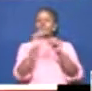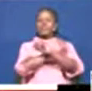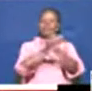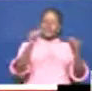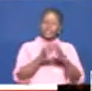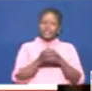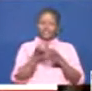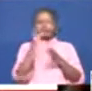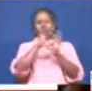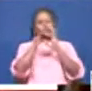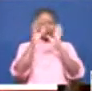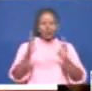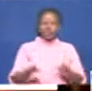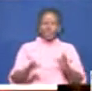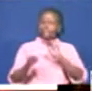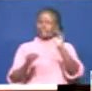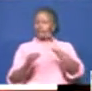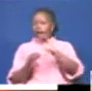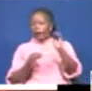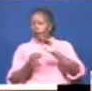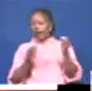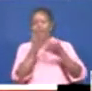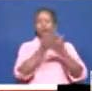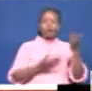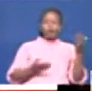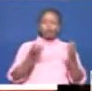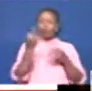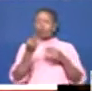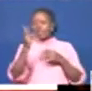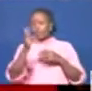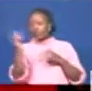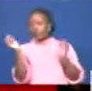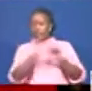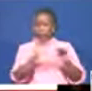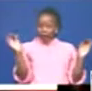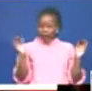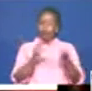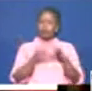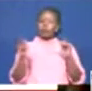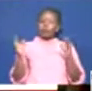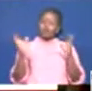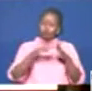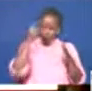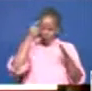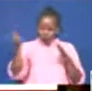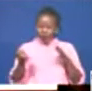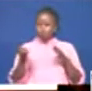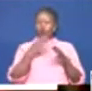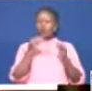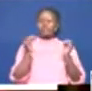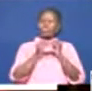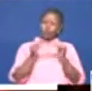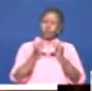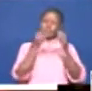34A, not the polling station as the law is, but for a meeting of the commissioners at the National Tallying Center after the work had been